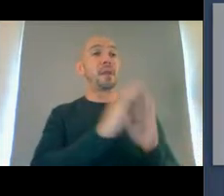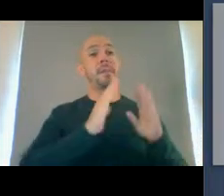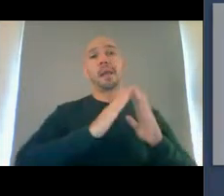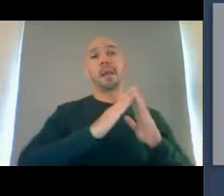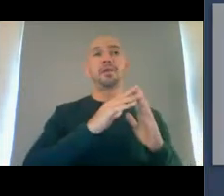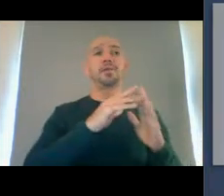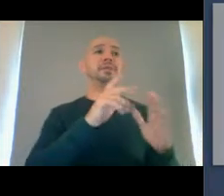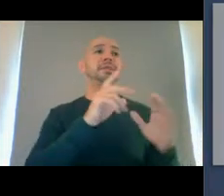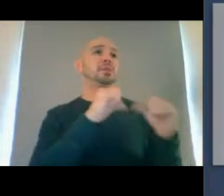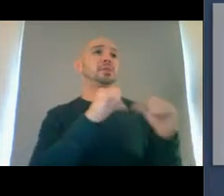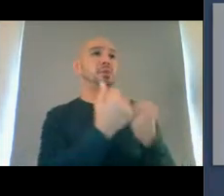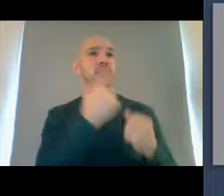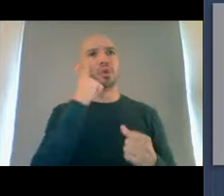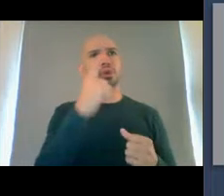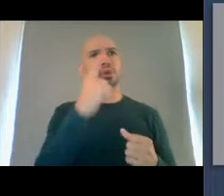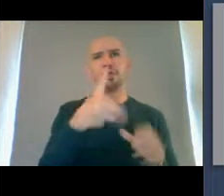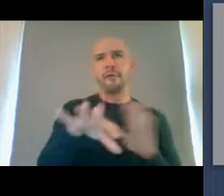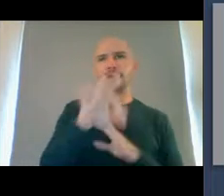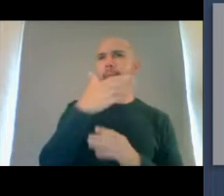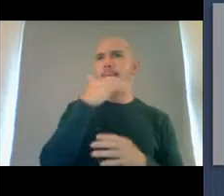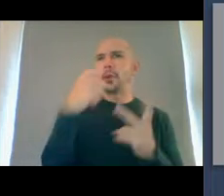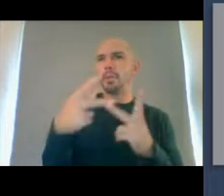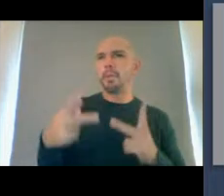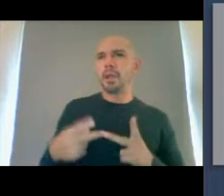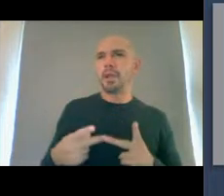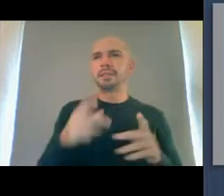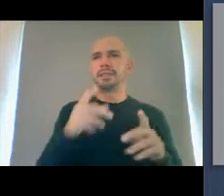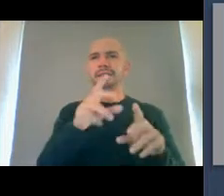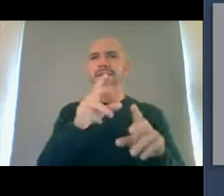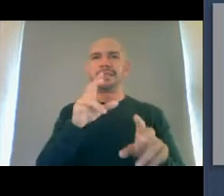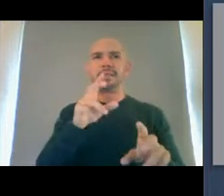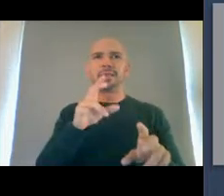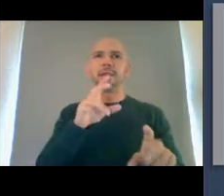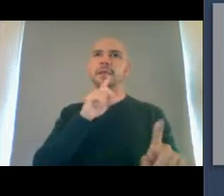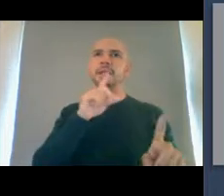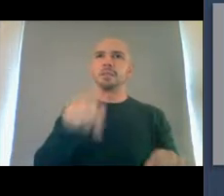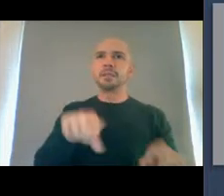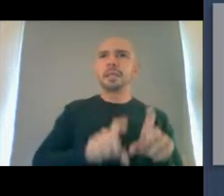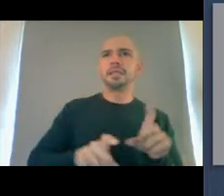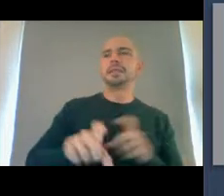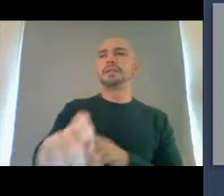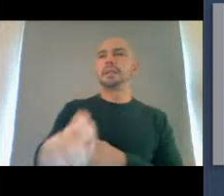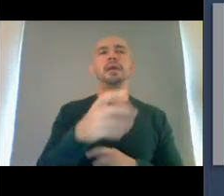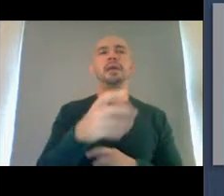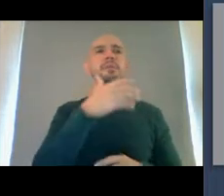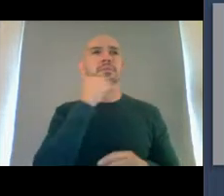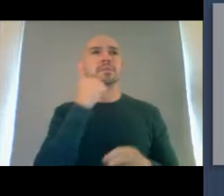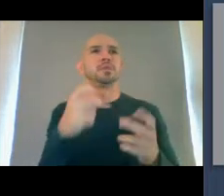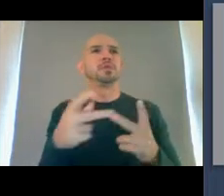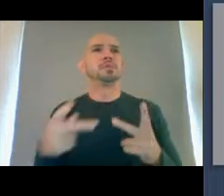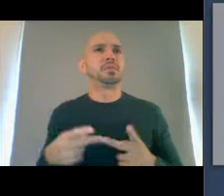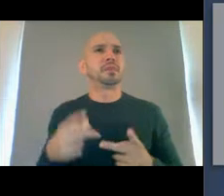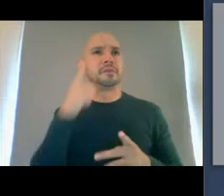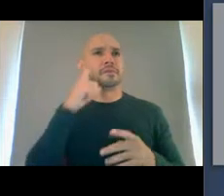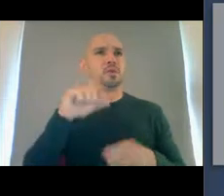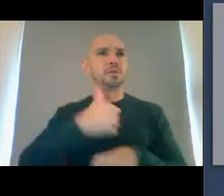on the state's pro housing designation program as well as other housing and land use considerations within the evaluation